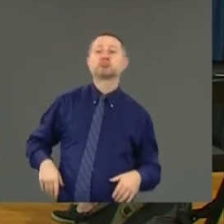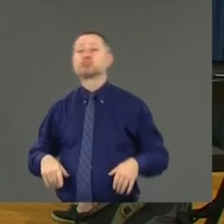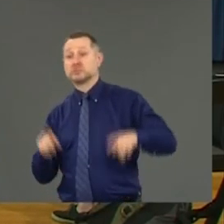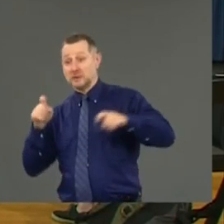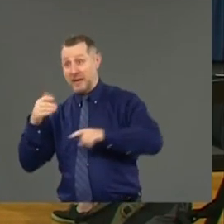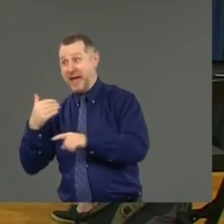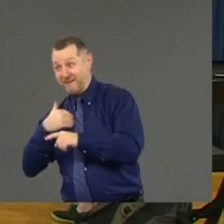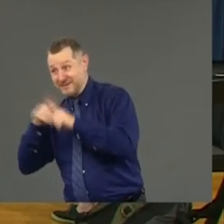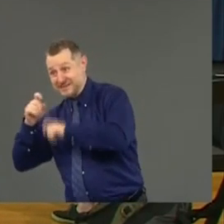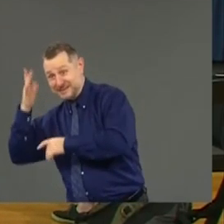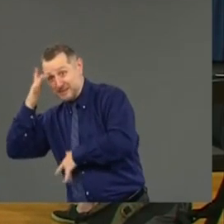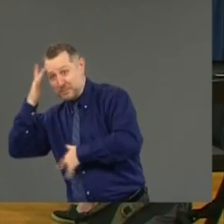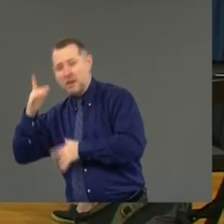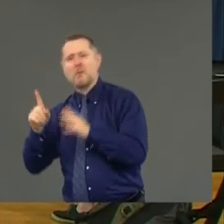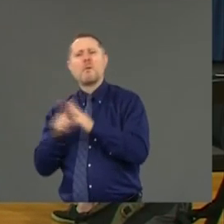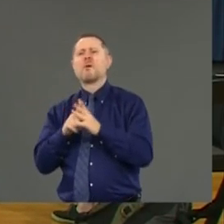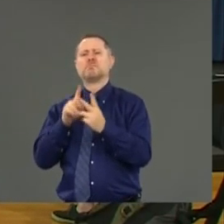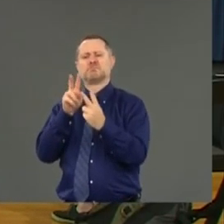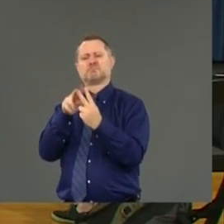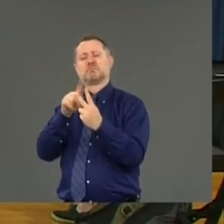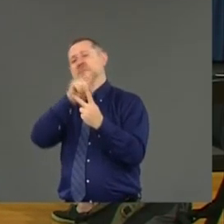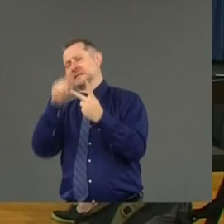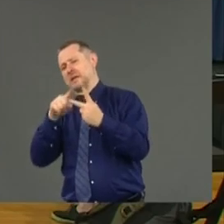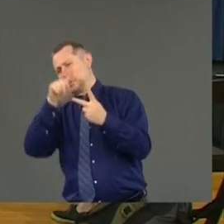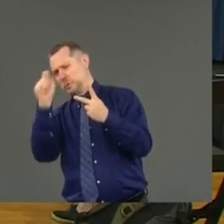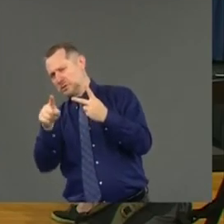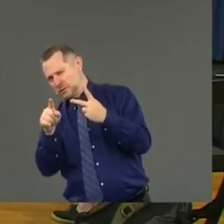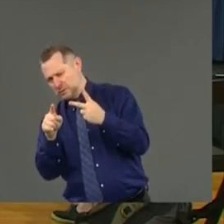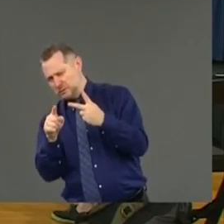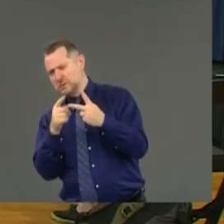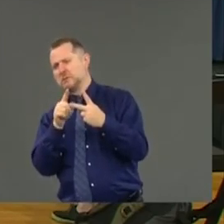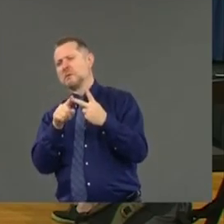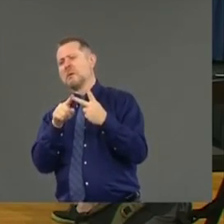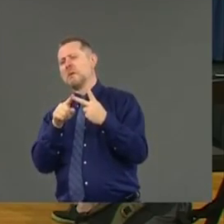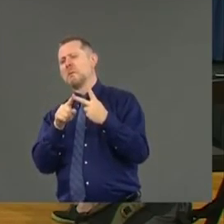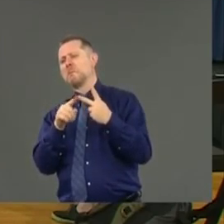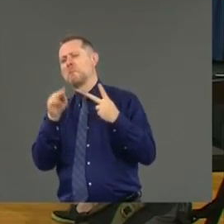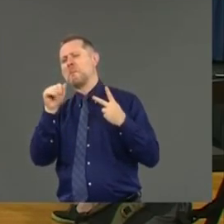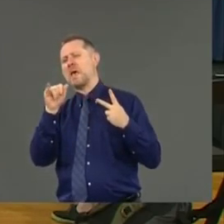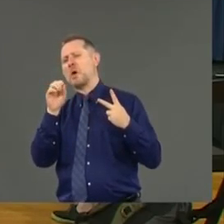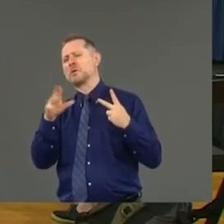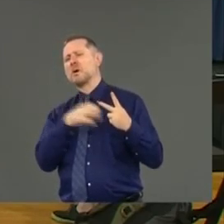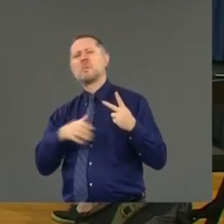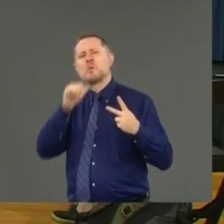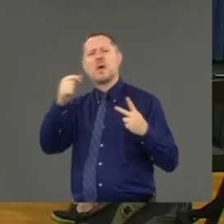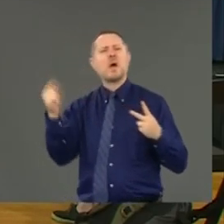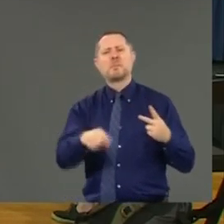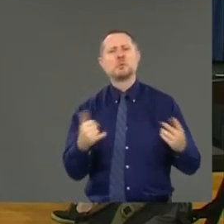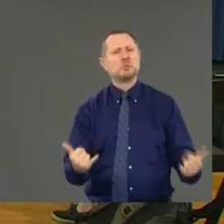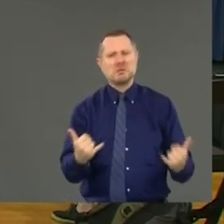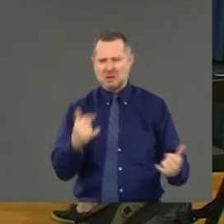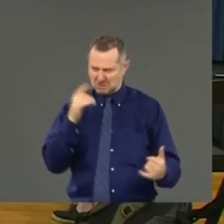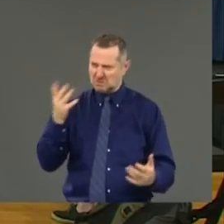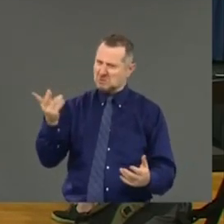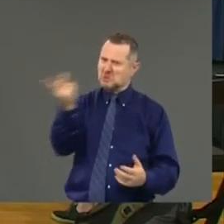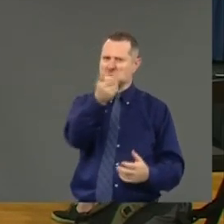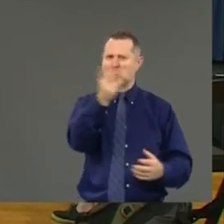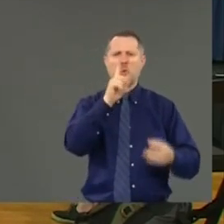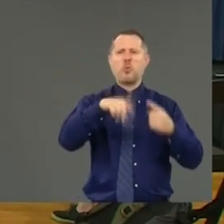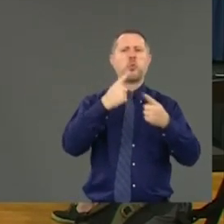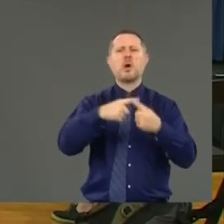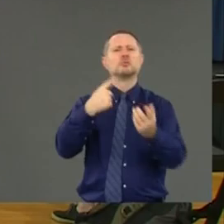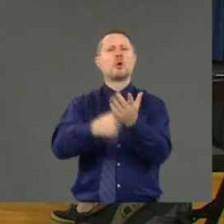follow-up? Why wasn't the mayor here today? When was the last time you talked to him directly? Don't you think that getting on the same page with him would help clarify for New